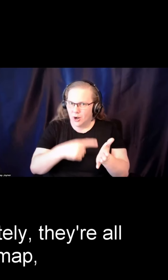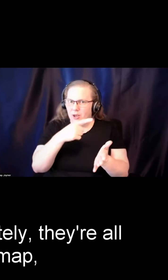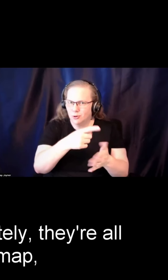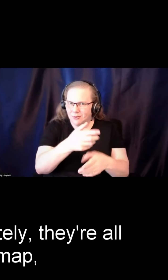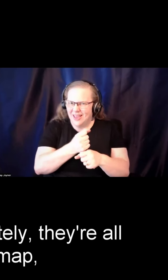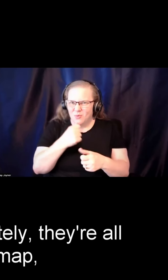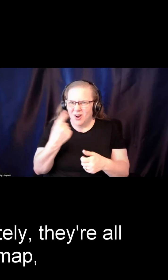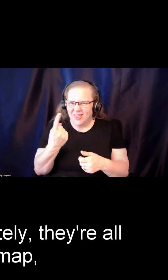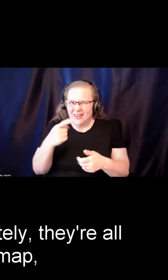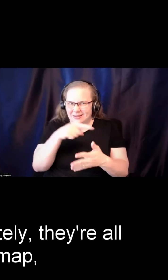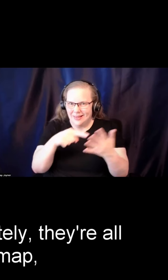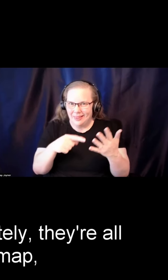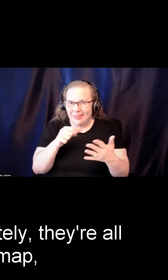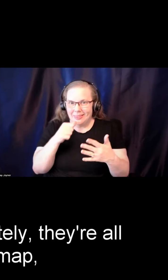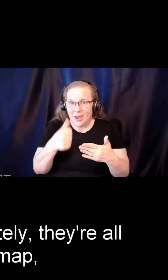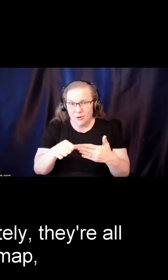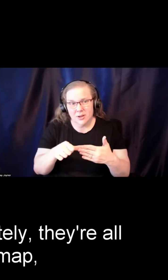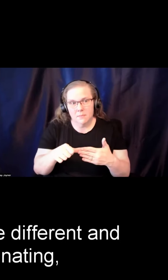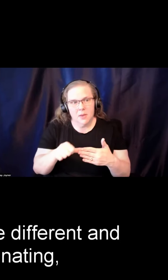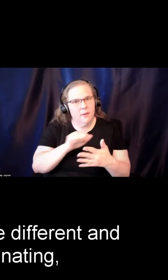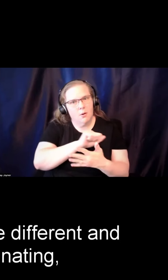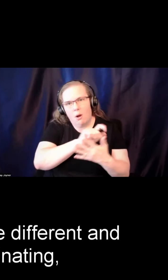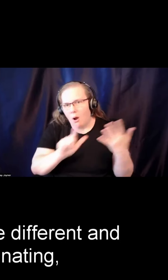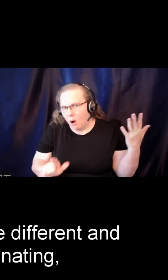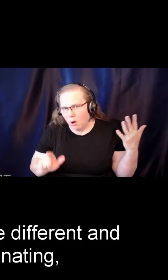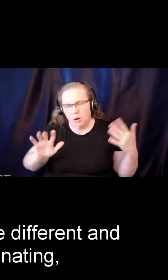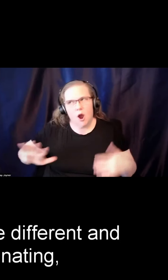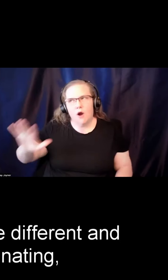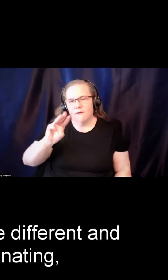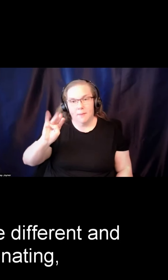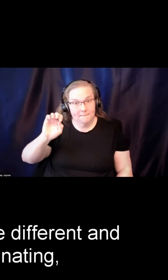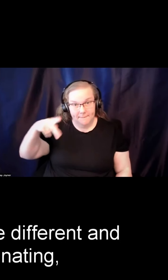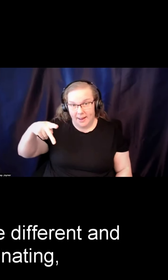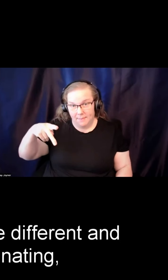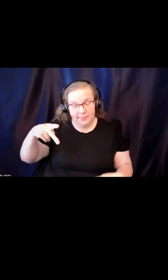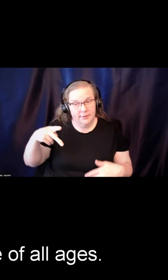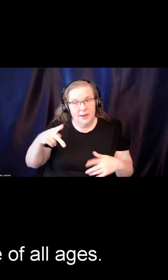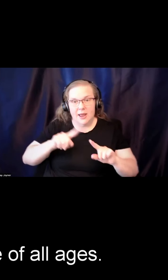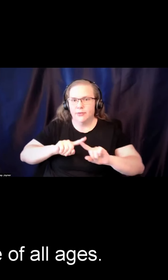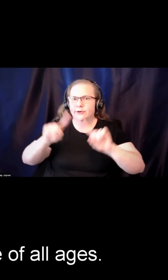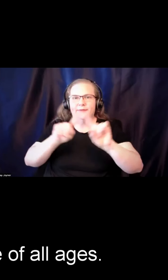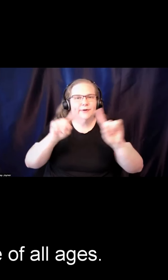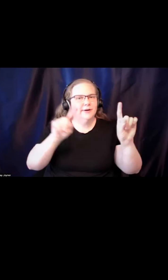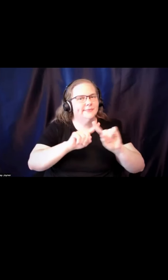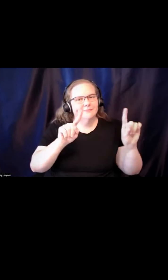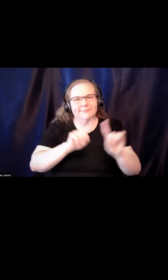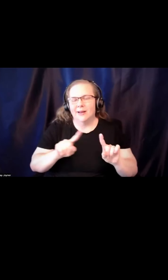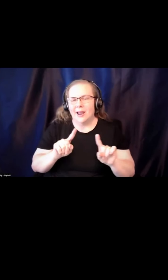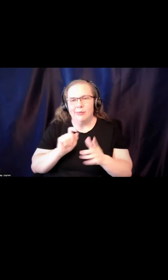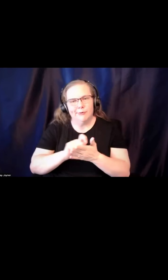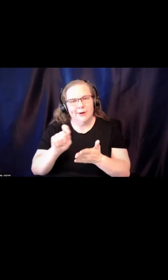And they're absolutely, they're all over the map, literally, and they're different and they're fascinating, written by people of all ages.